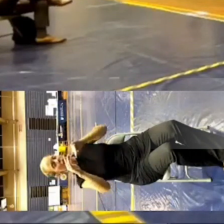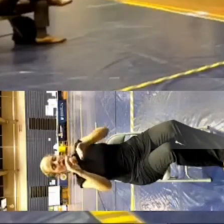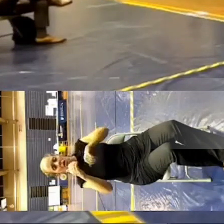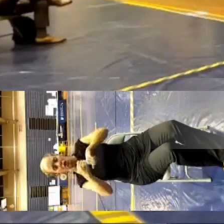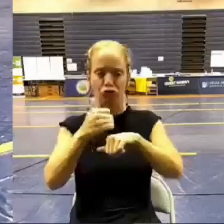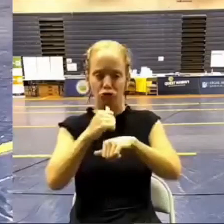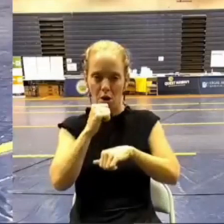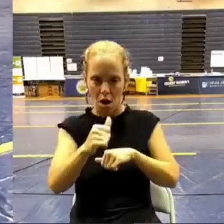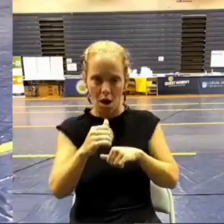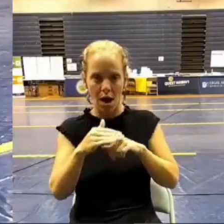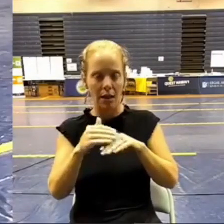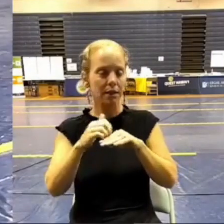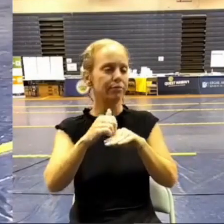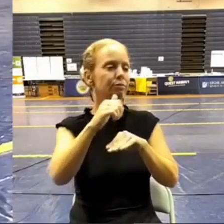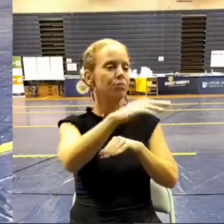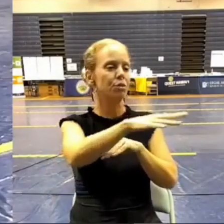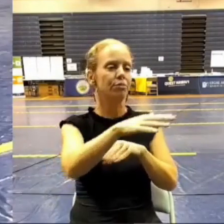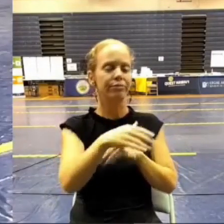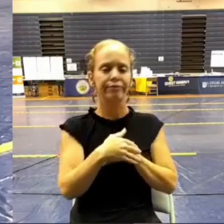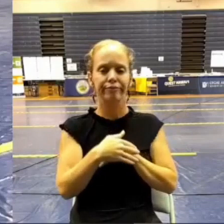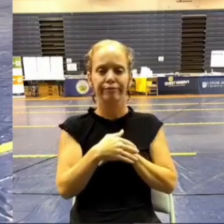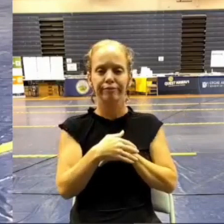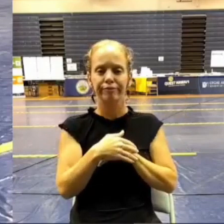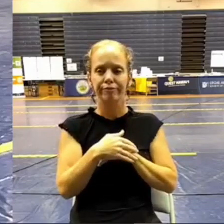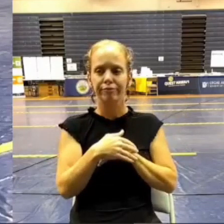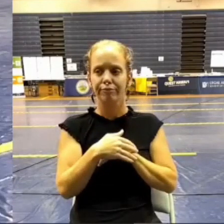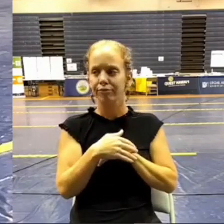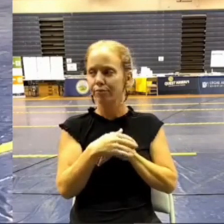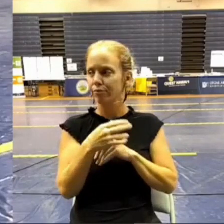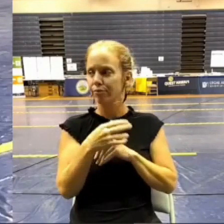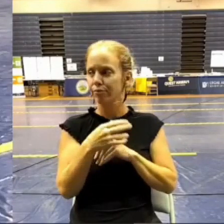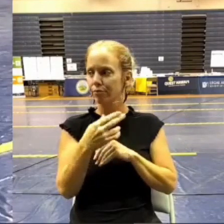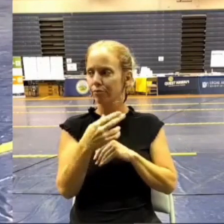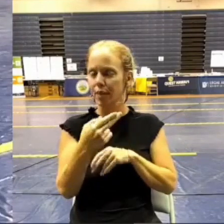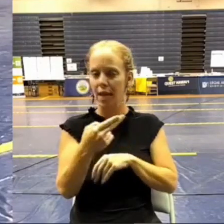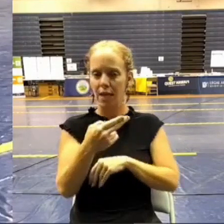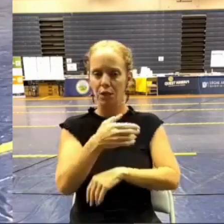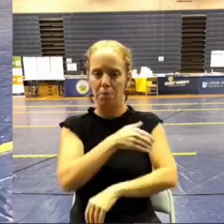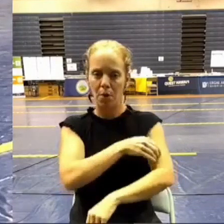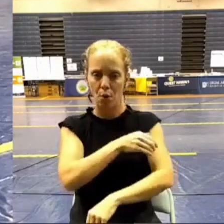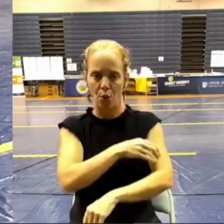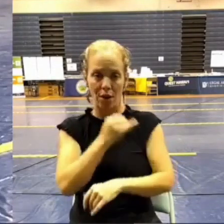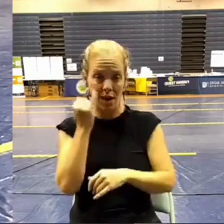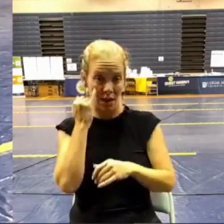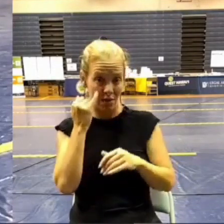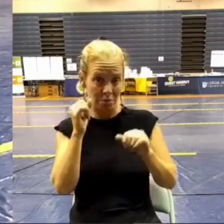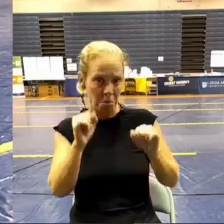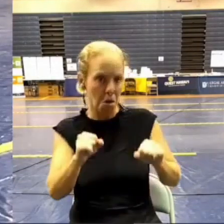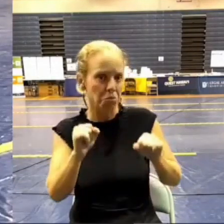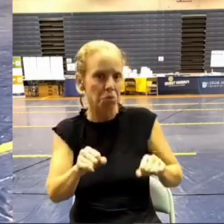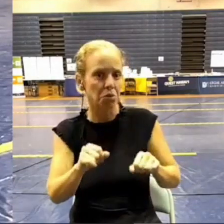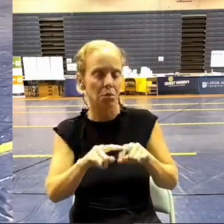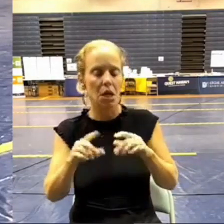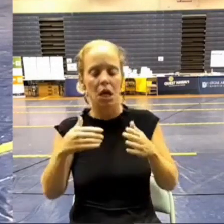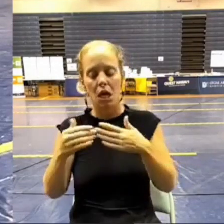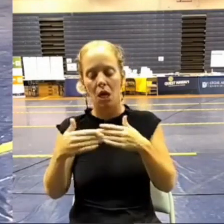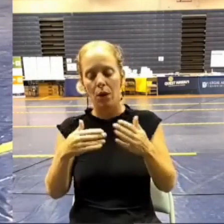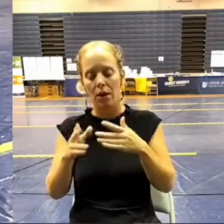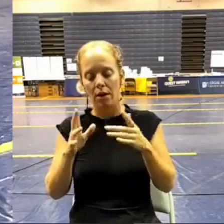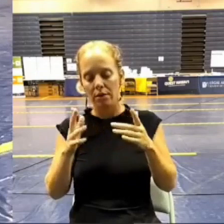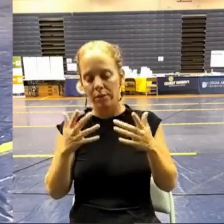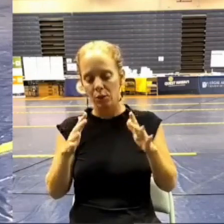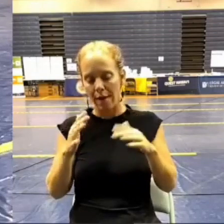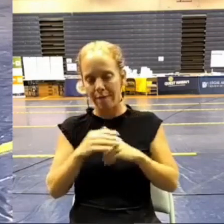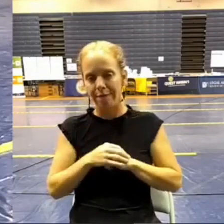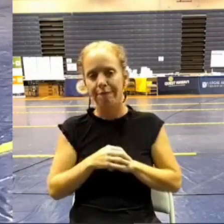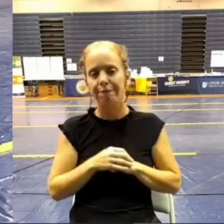danger. And we just ship it off to H power, if that's a feasible idea. Anyway, that's all I